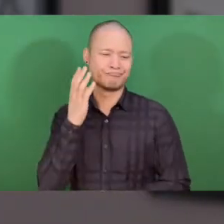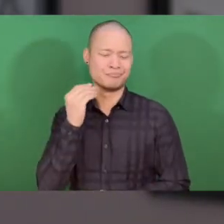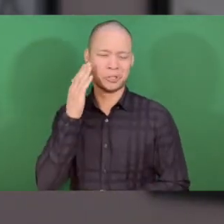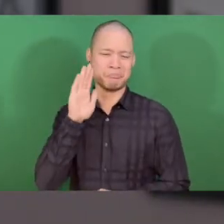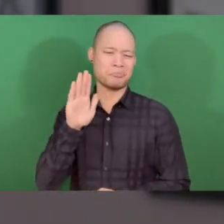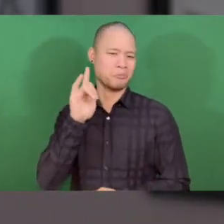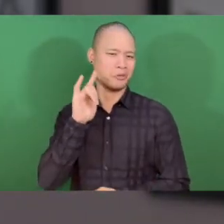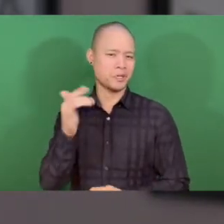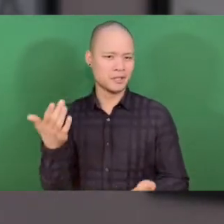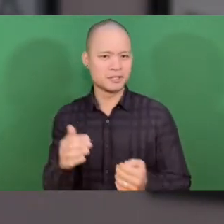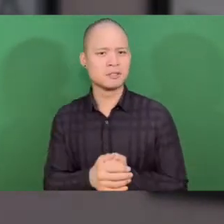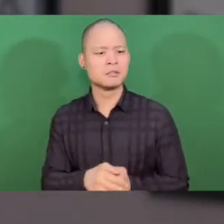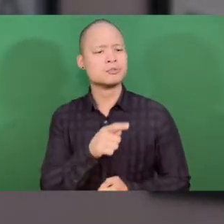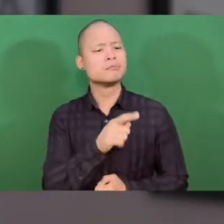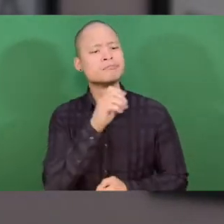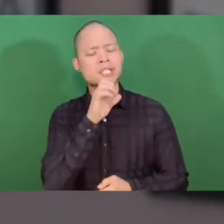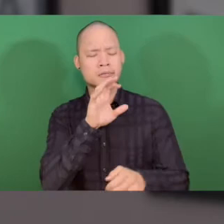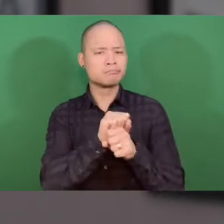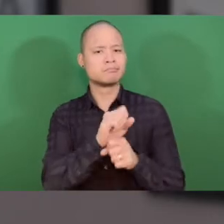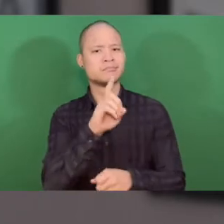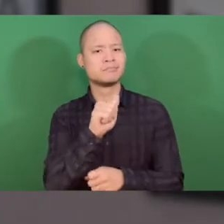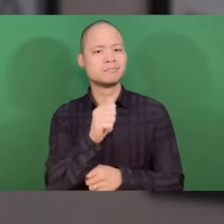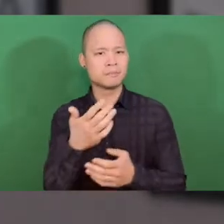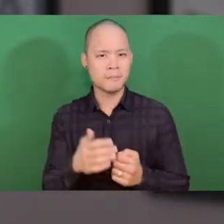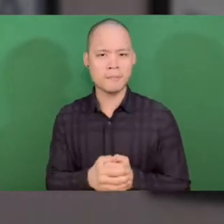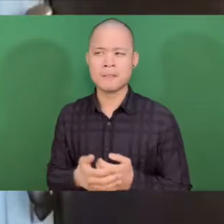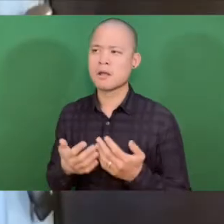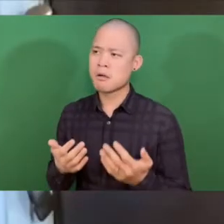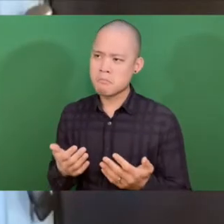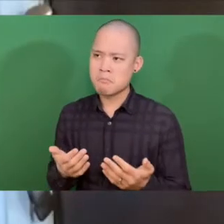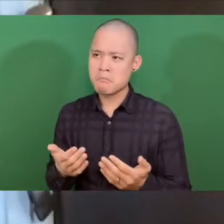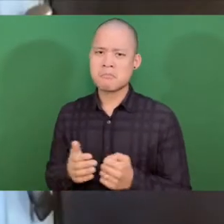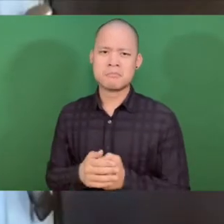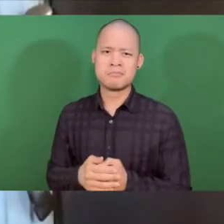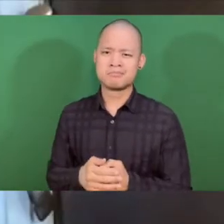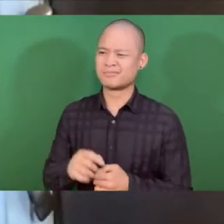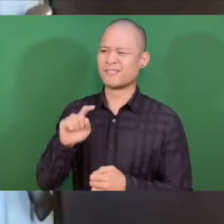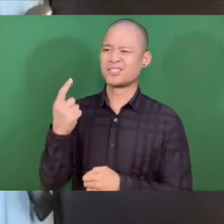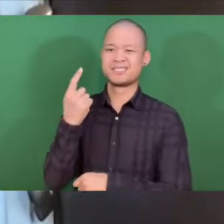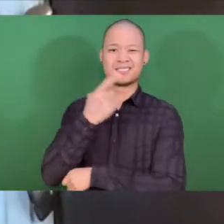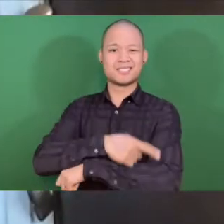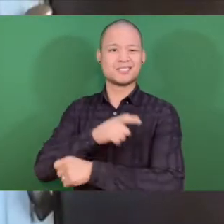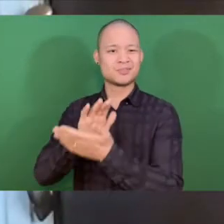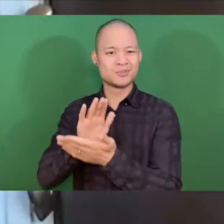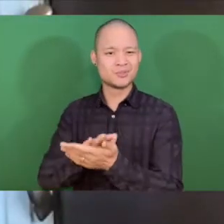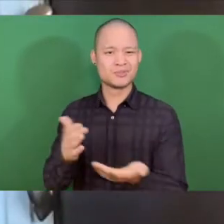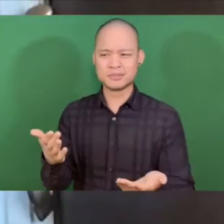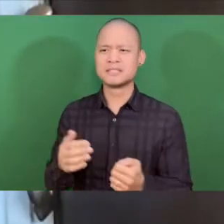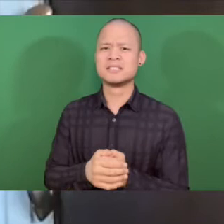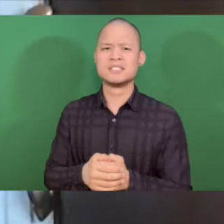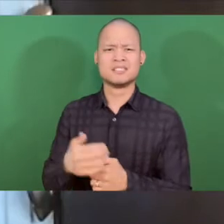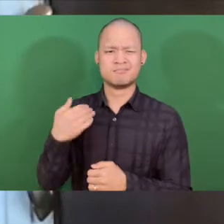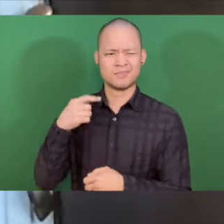So at what age did you become disabled? It was the first day of school